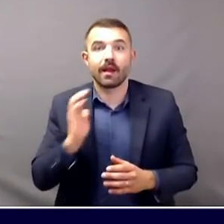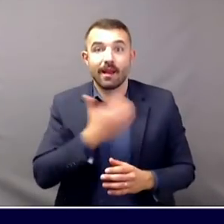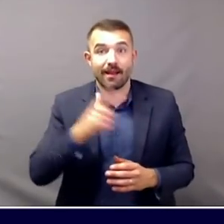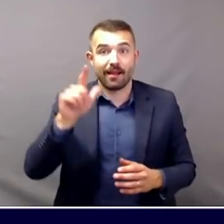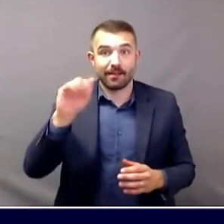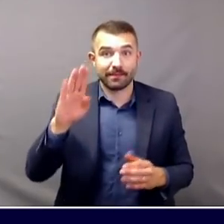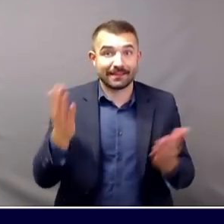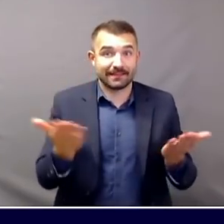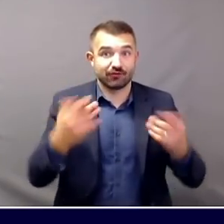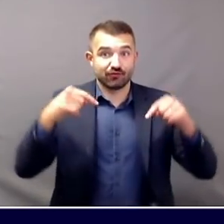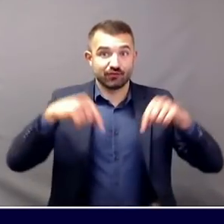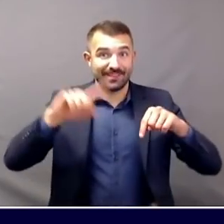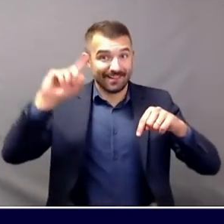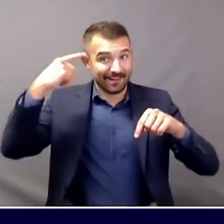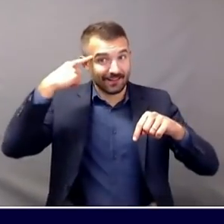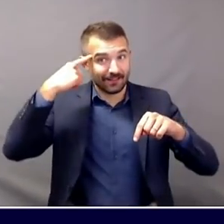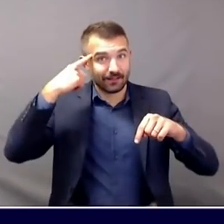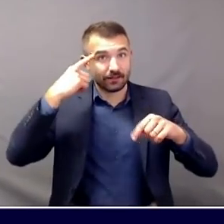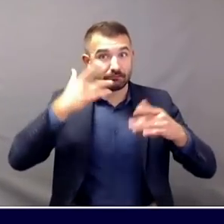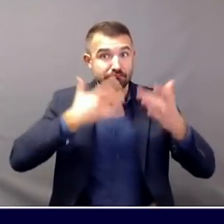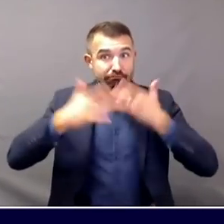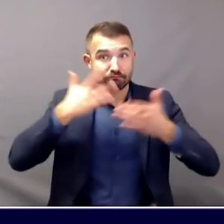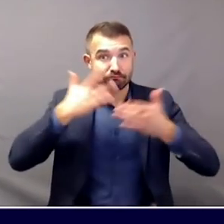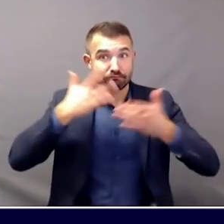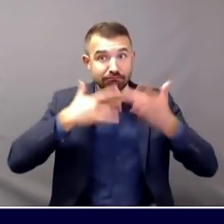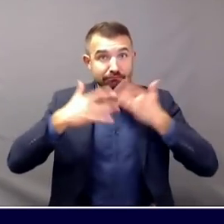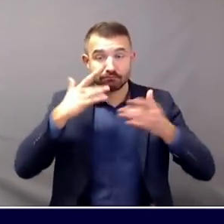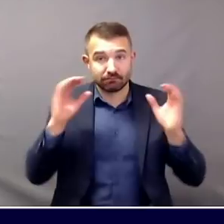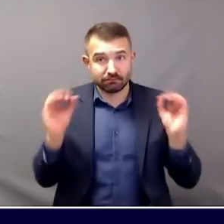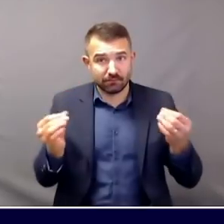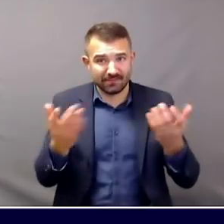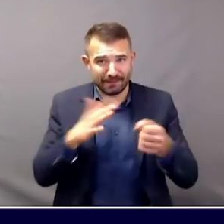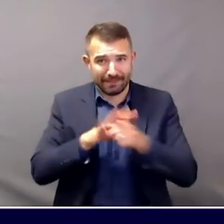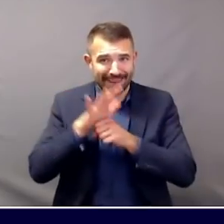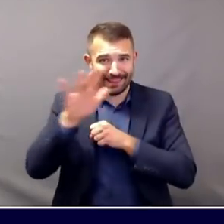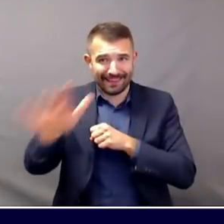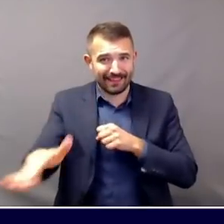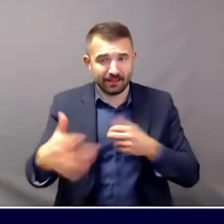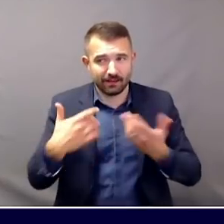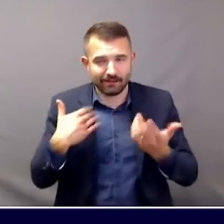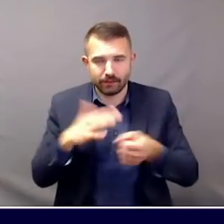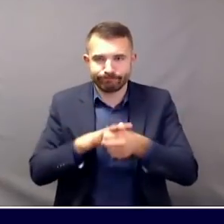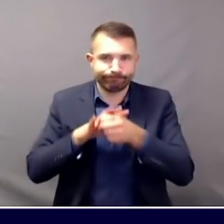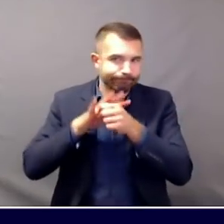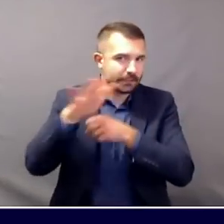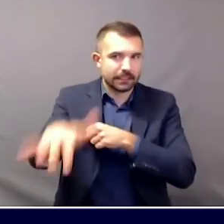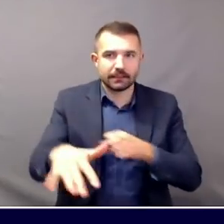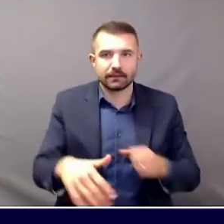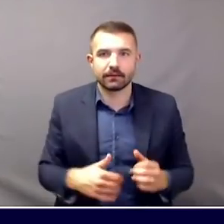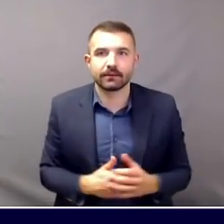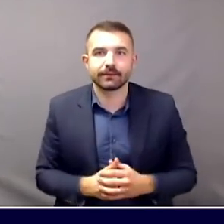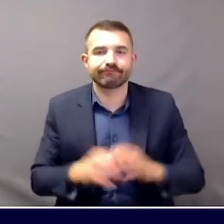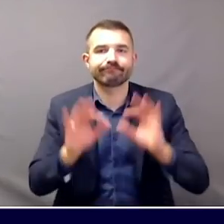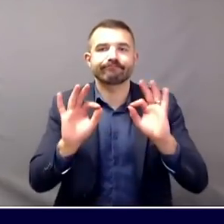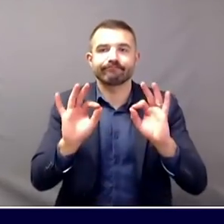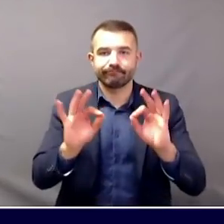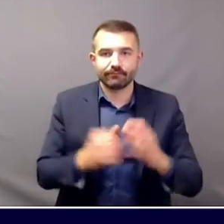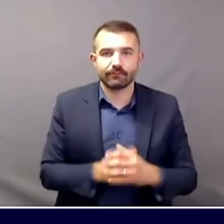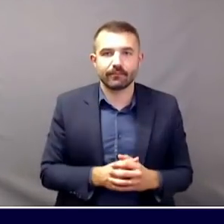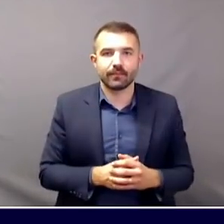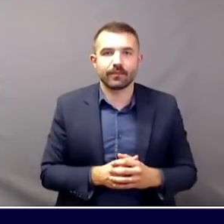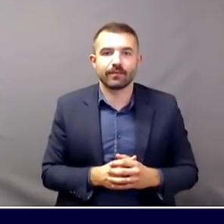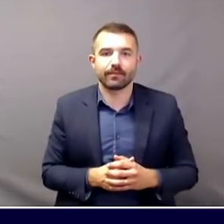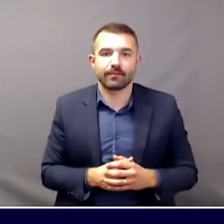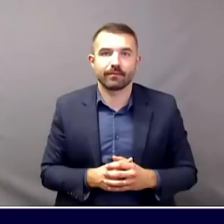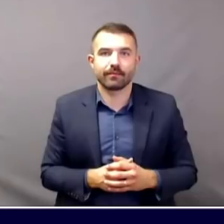any shortages of the chemicals that are used to conduct testing. Great, perfect. Thanks. I'm going to turn over to Charlie